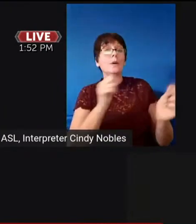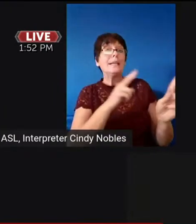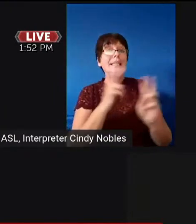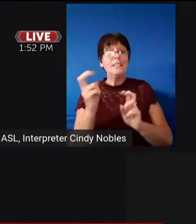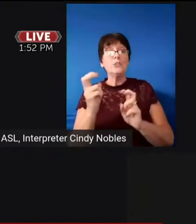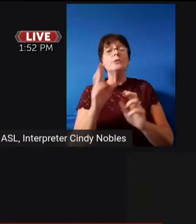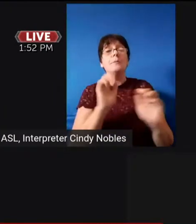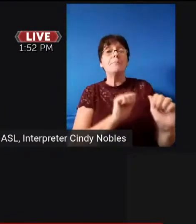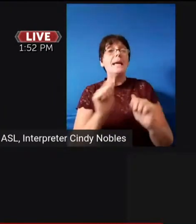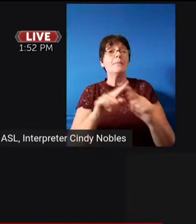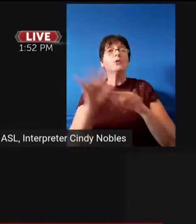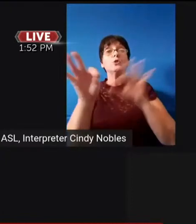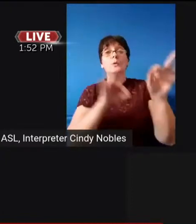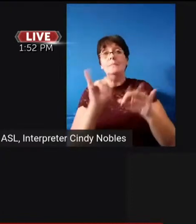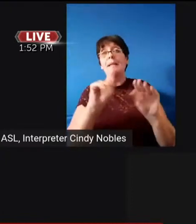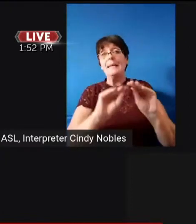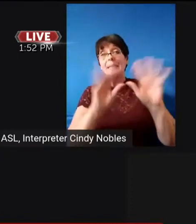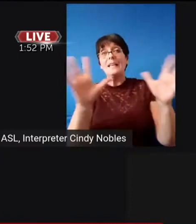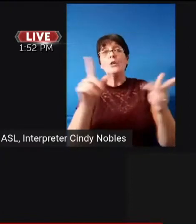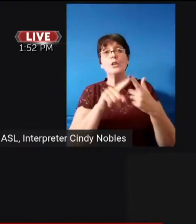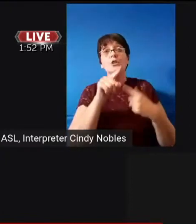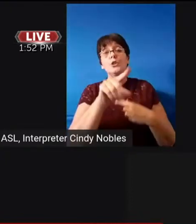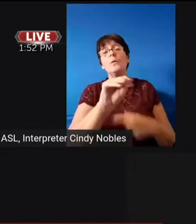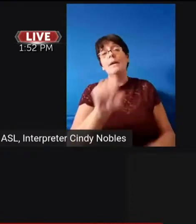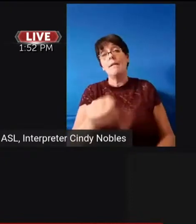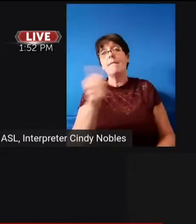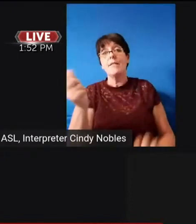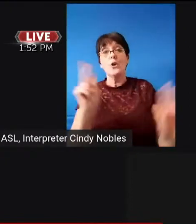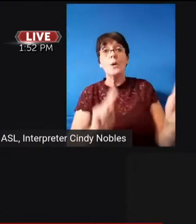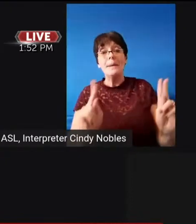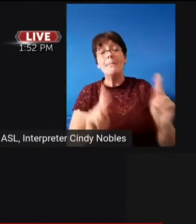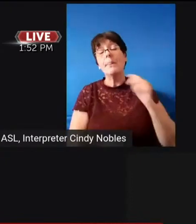be able to explain them clearly to you and others.